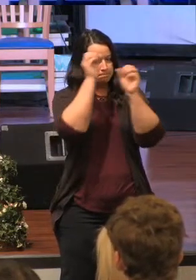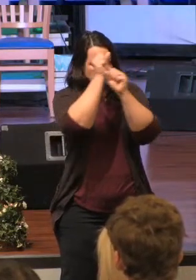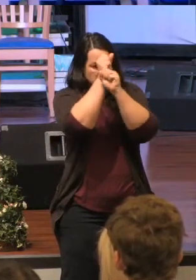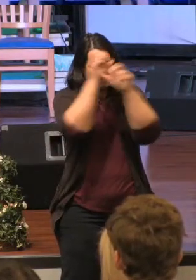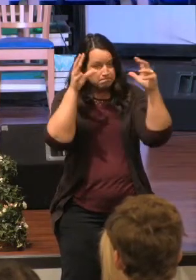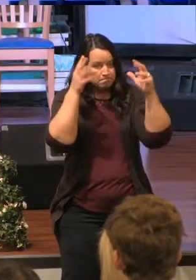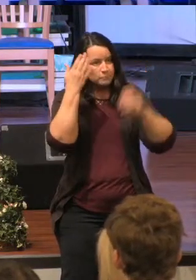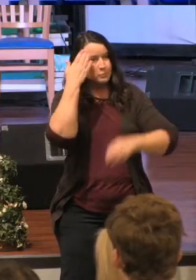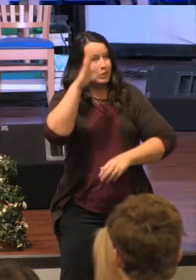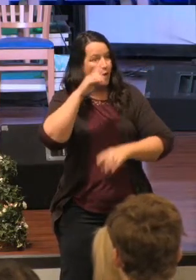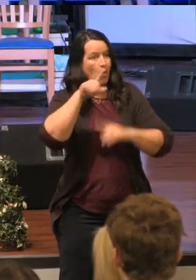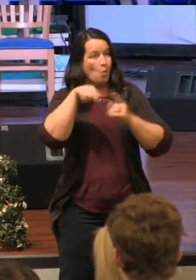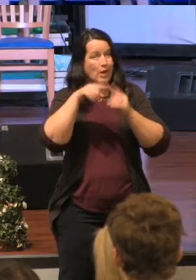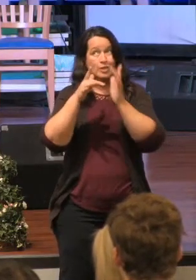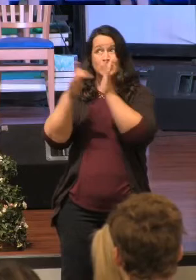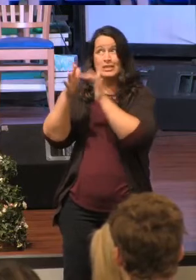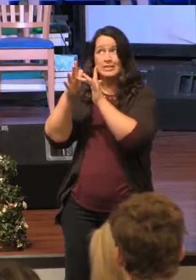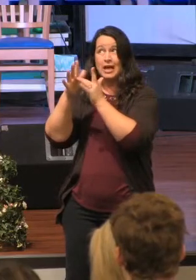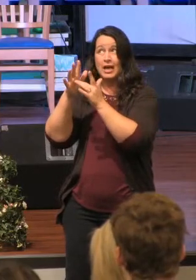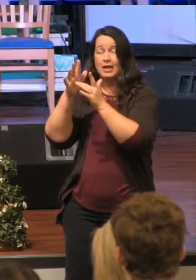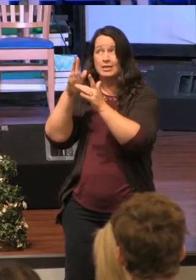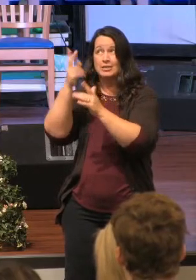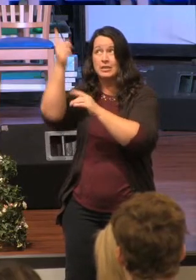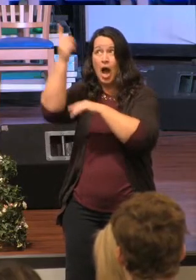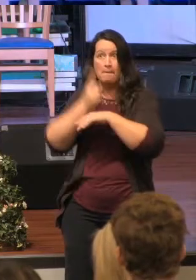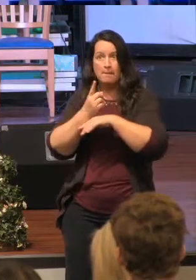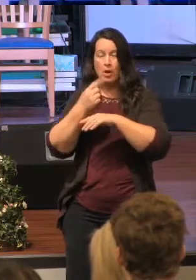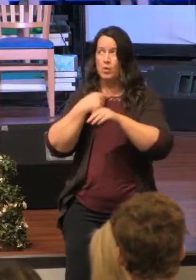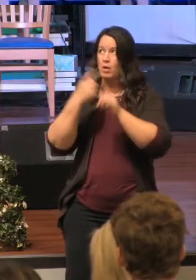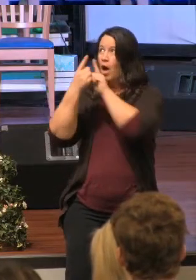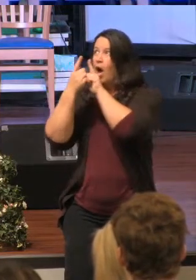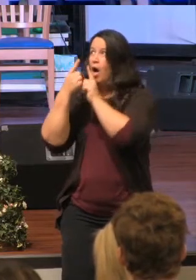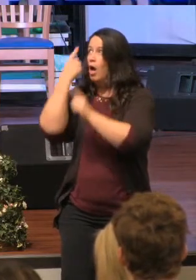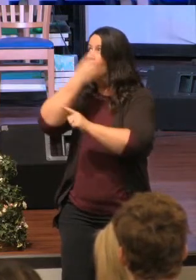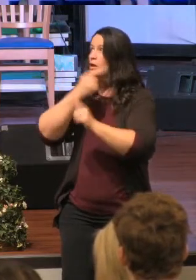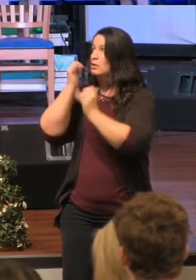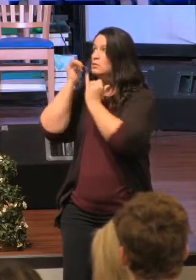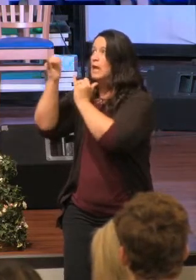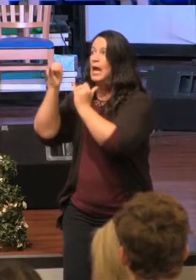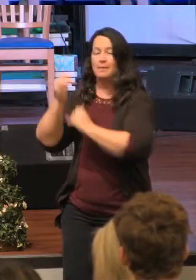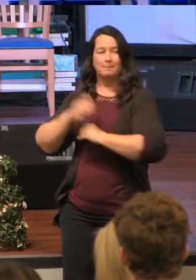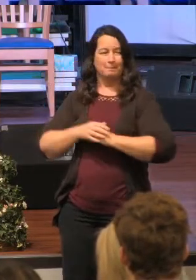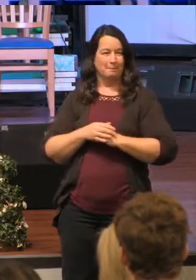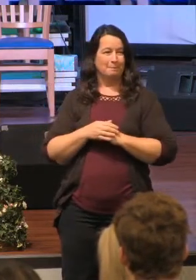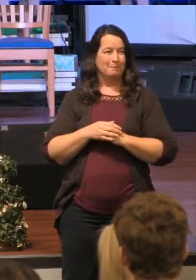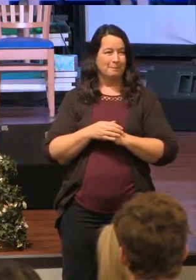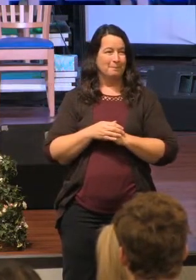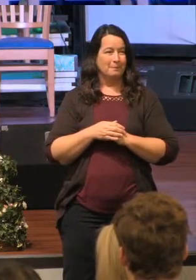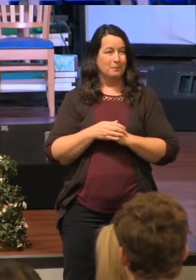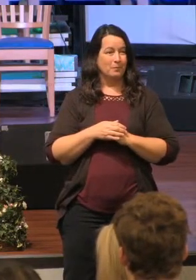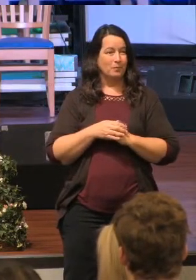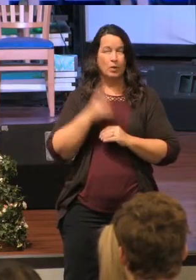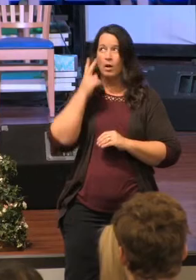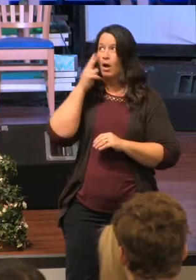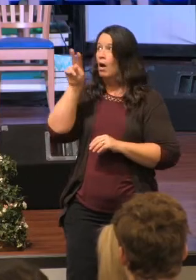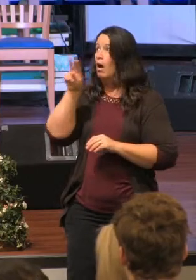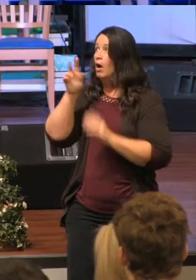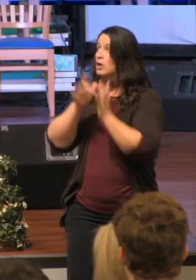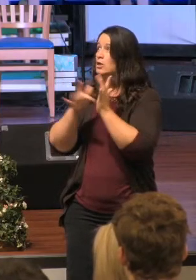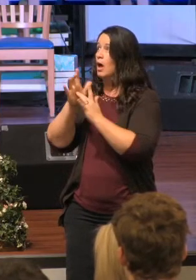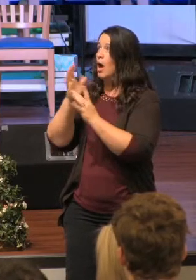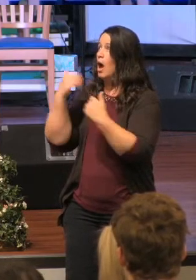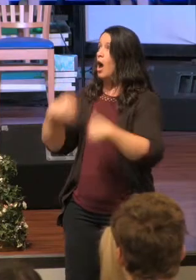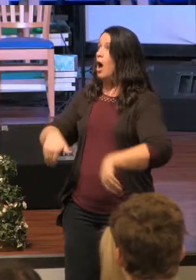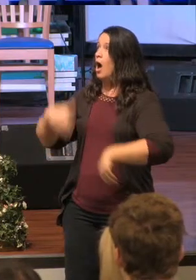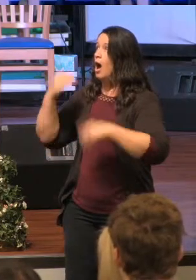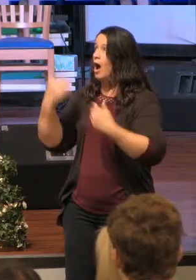that when he is revealed, we shall be like him, for we shall see him as he is. And we'll drill down a little bit on that, and then mainly on